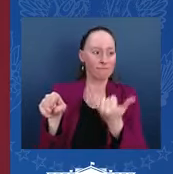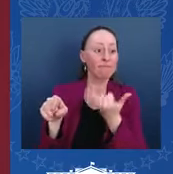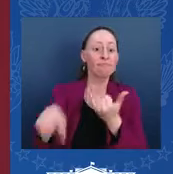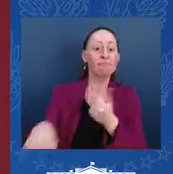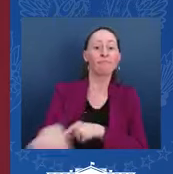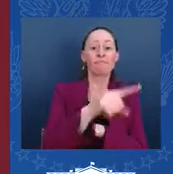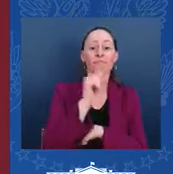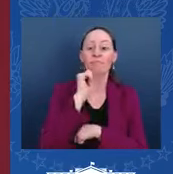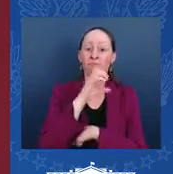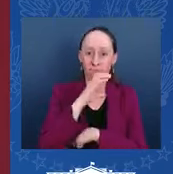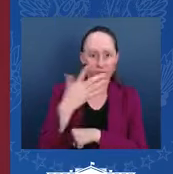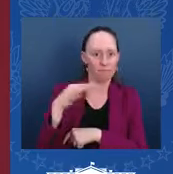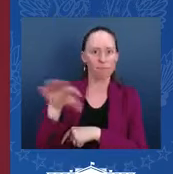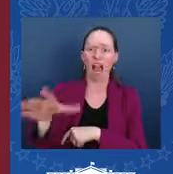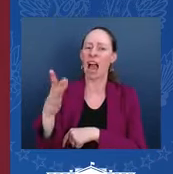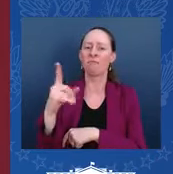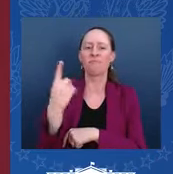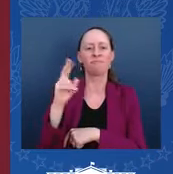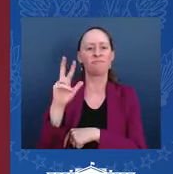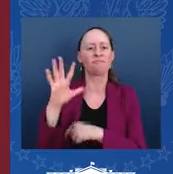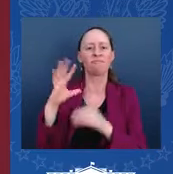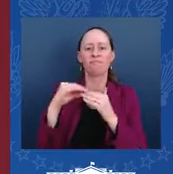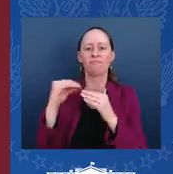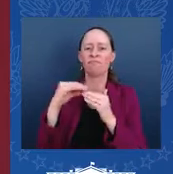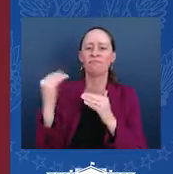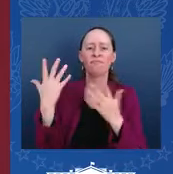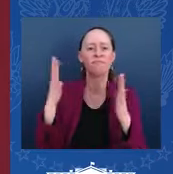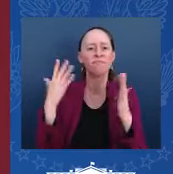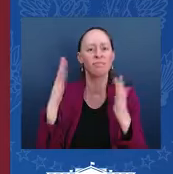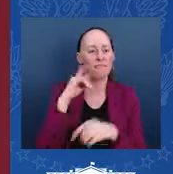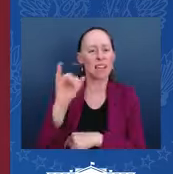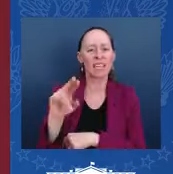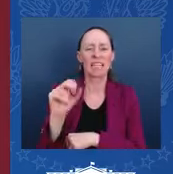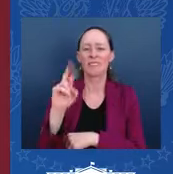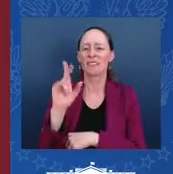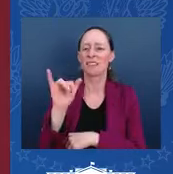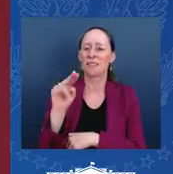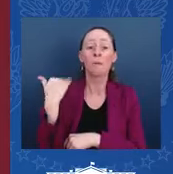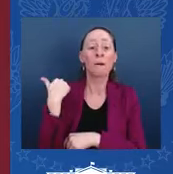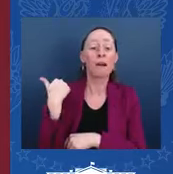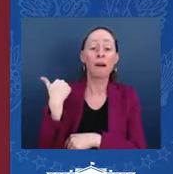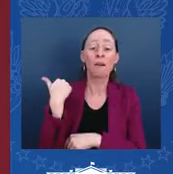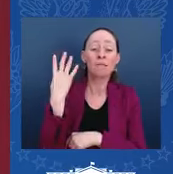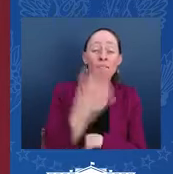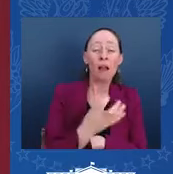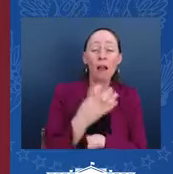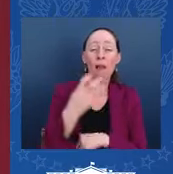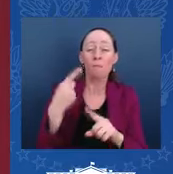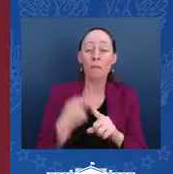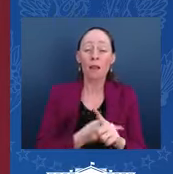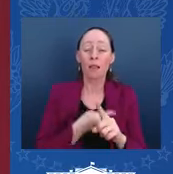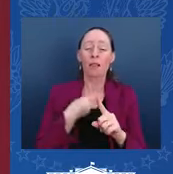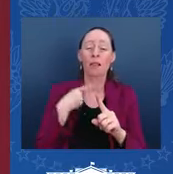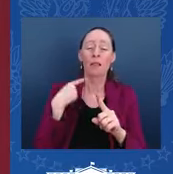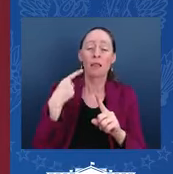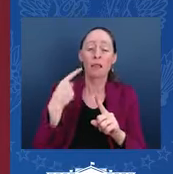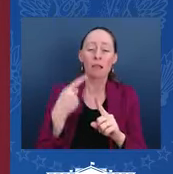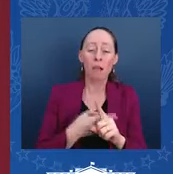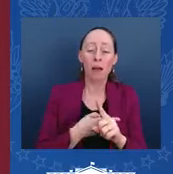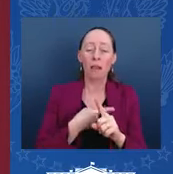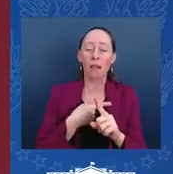of $400 a month. That changes someone's life. Growing up in the family I grew up in, my dad used to